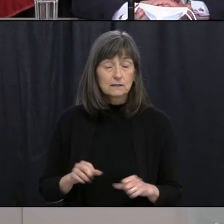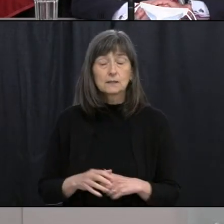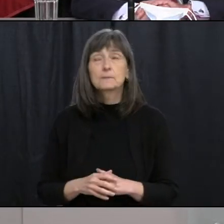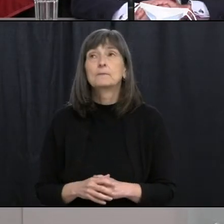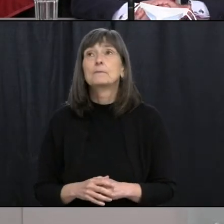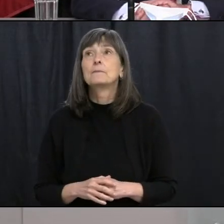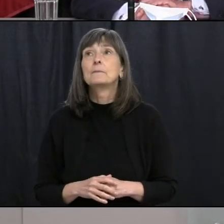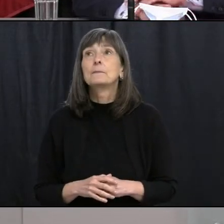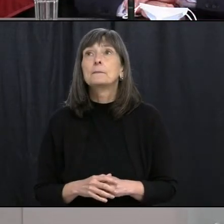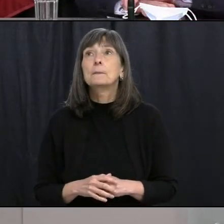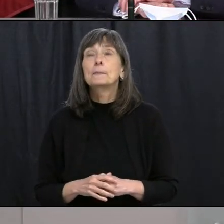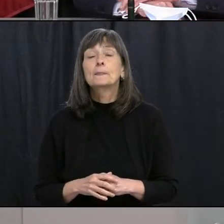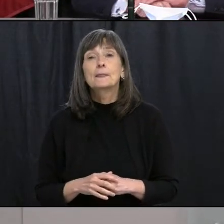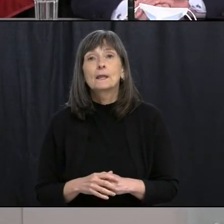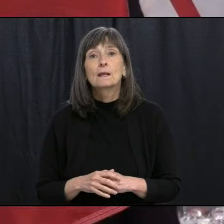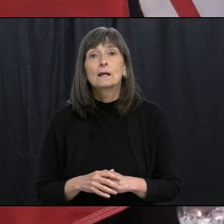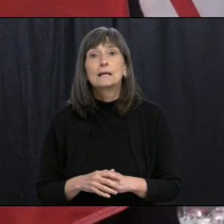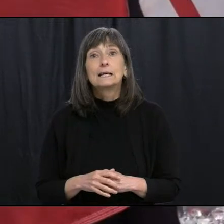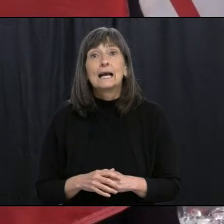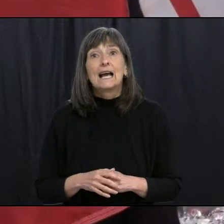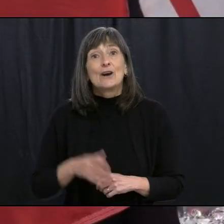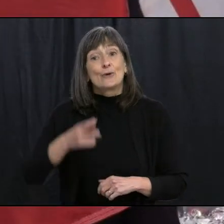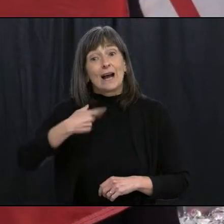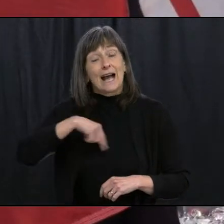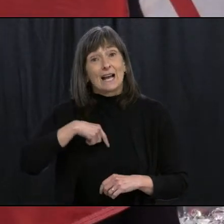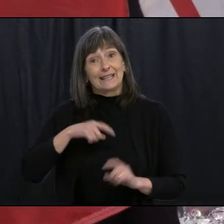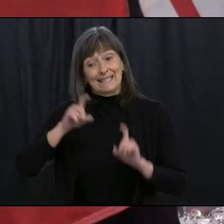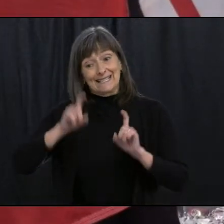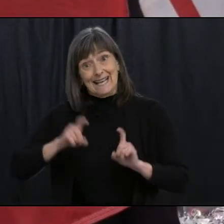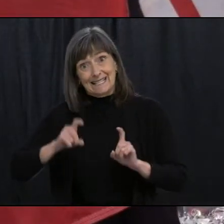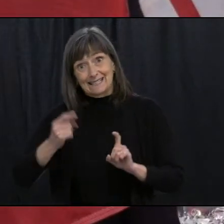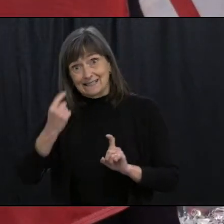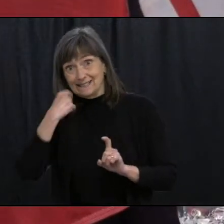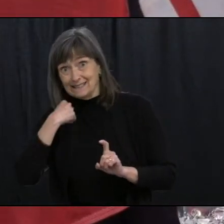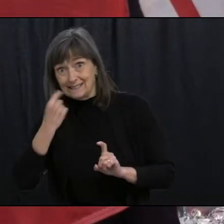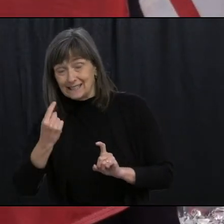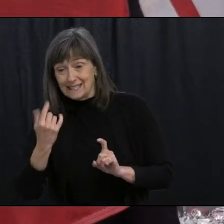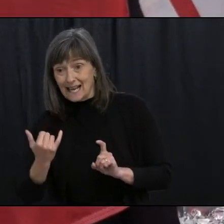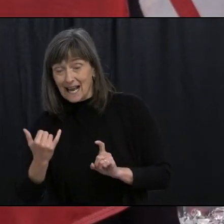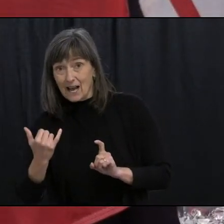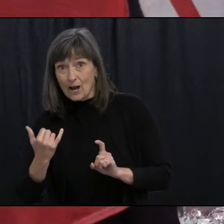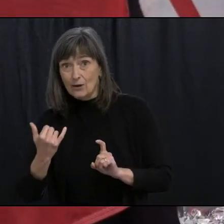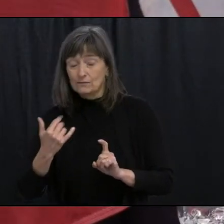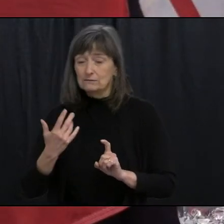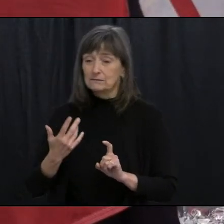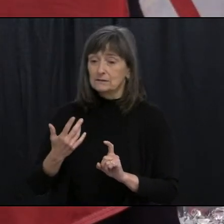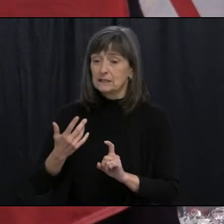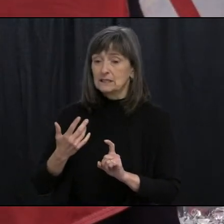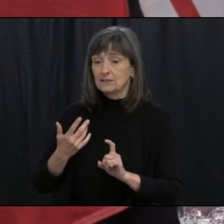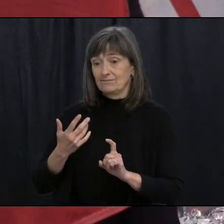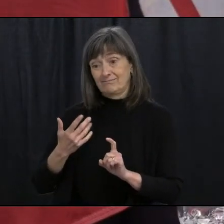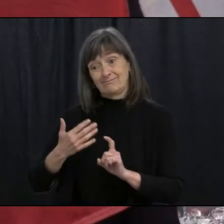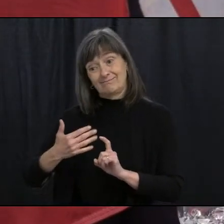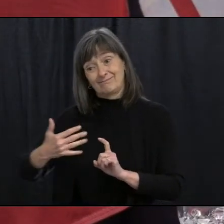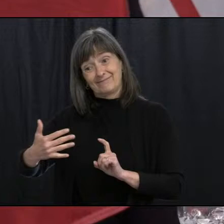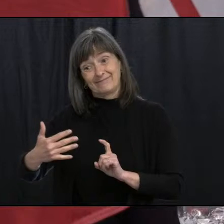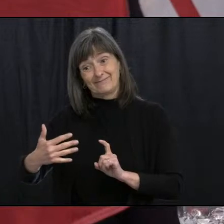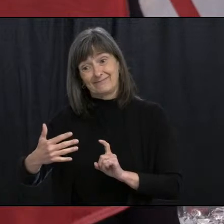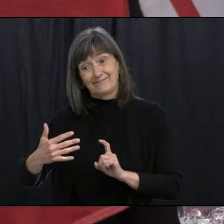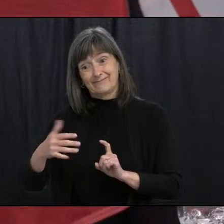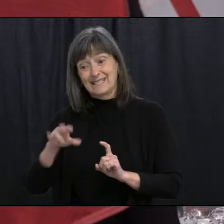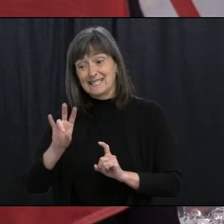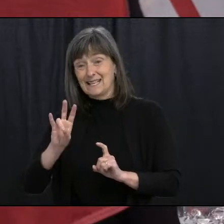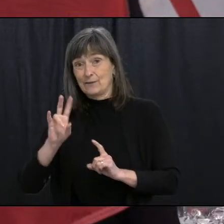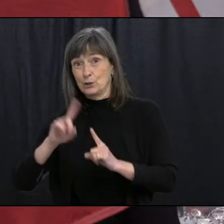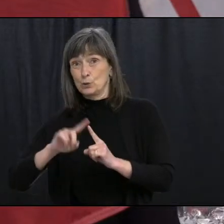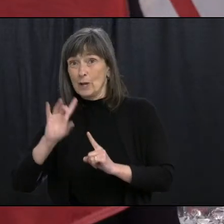According to existing data, the turnaround test physically in the lab for a PCR runs between 7 and